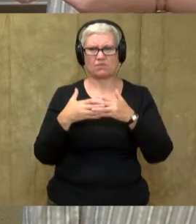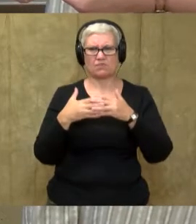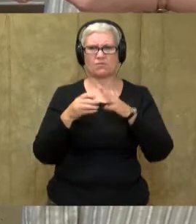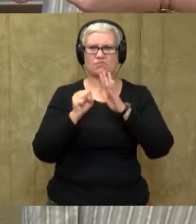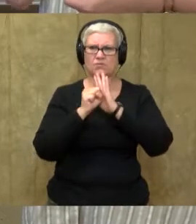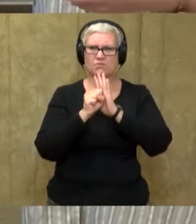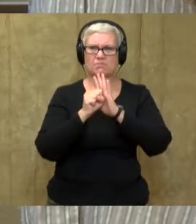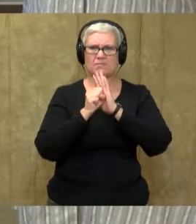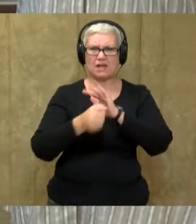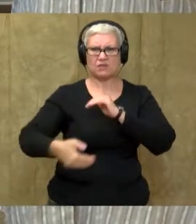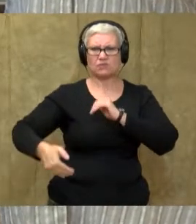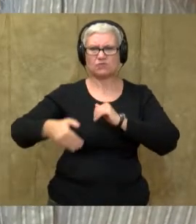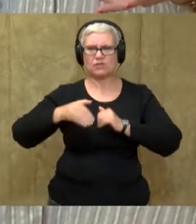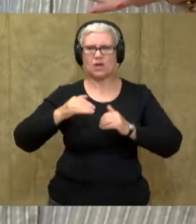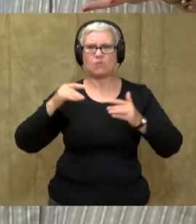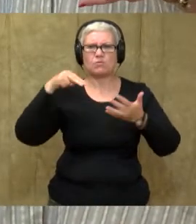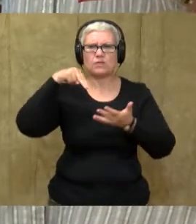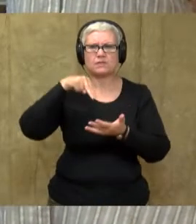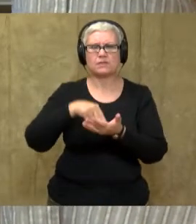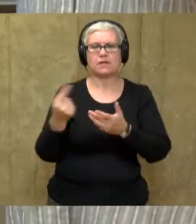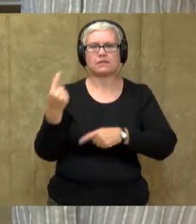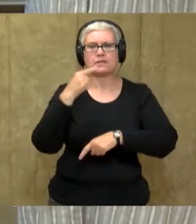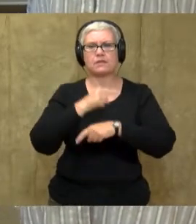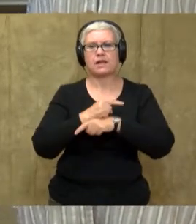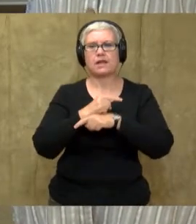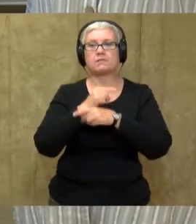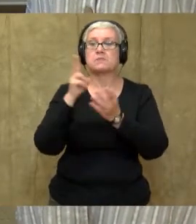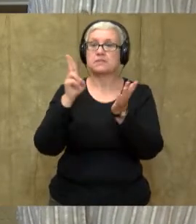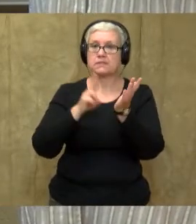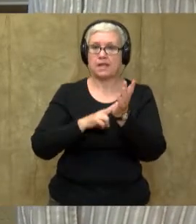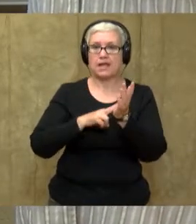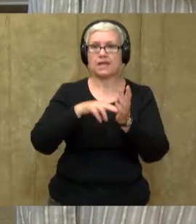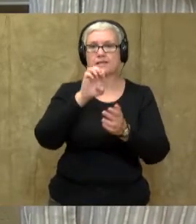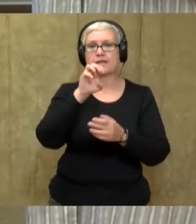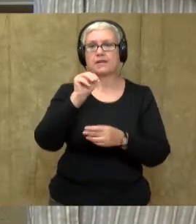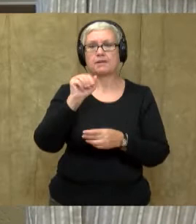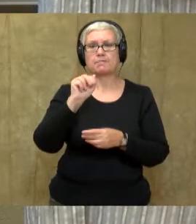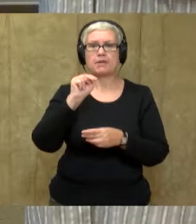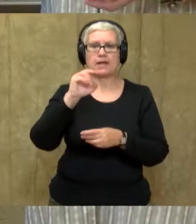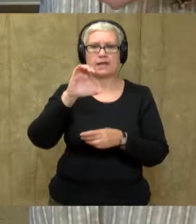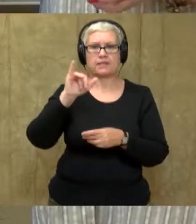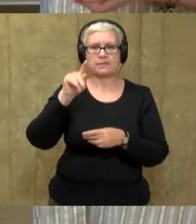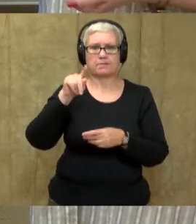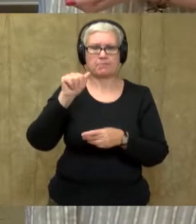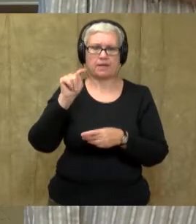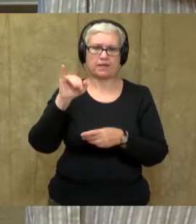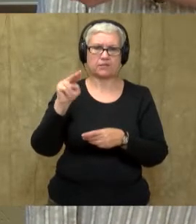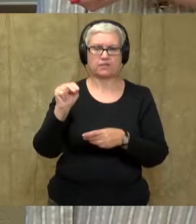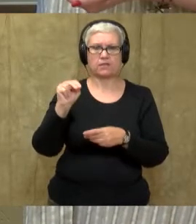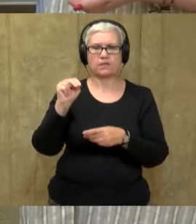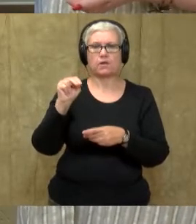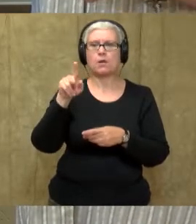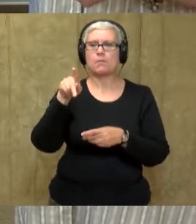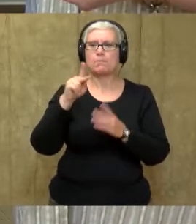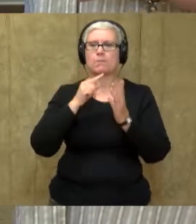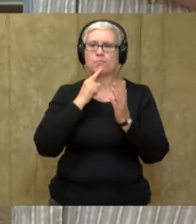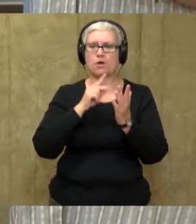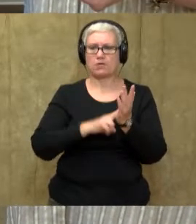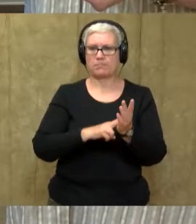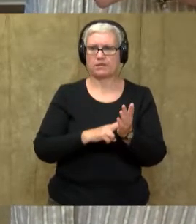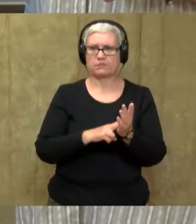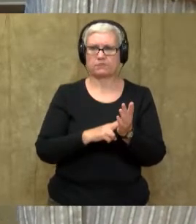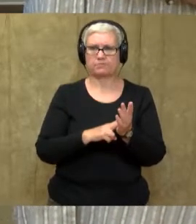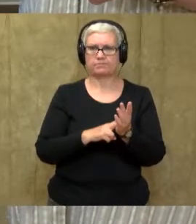Proclamation. This momentous decree came as a great beacon of hope to millions of Negro slaves who had